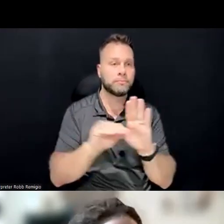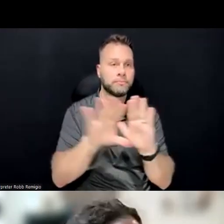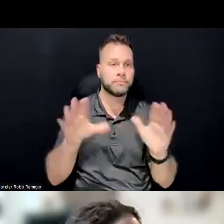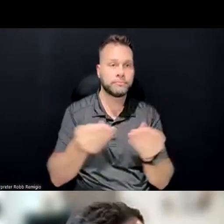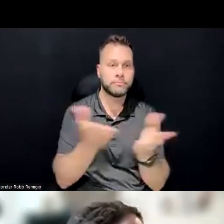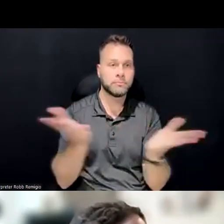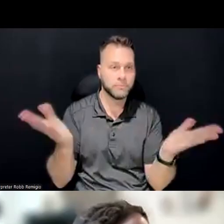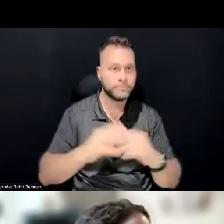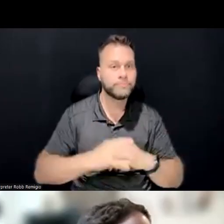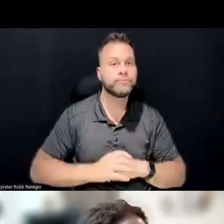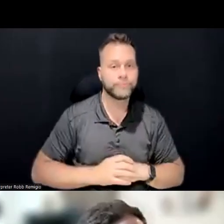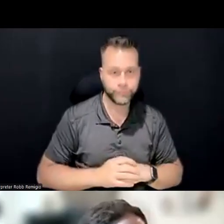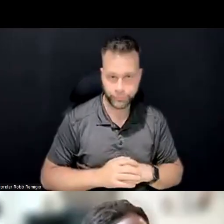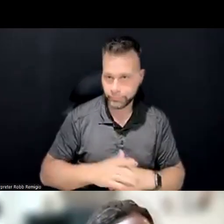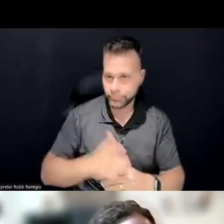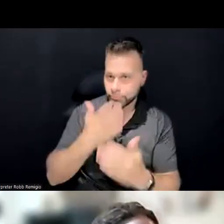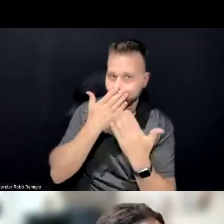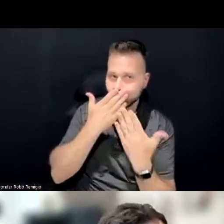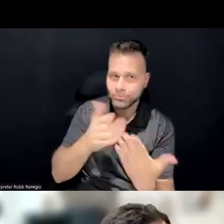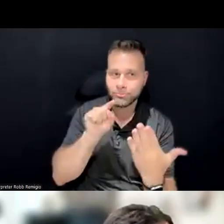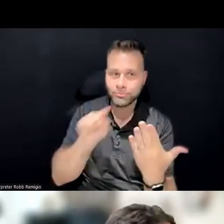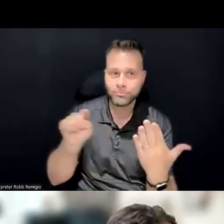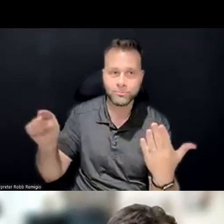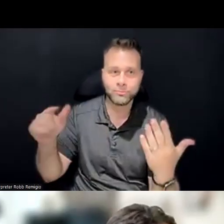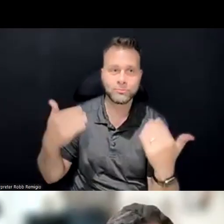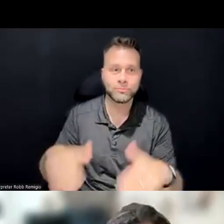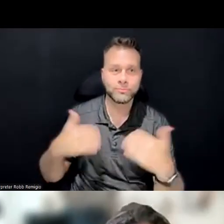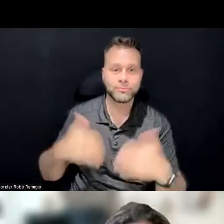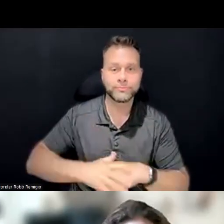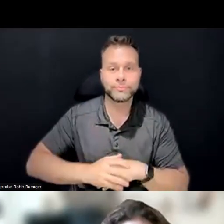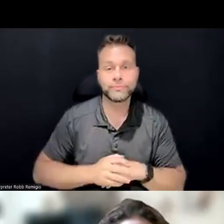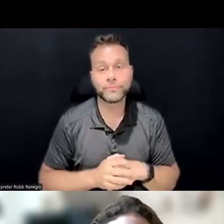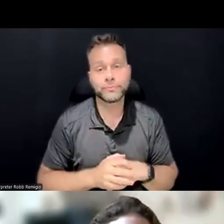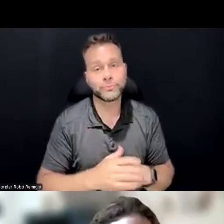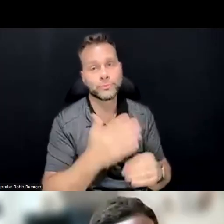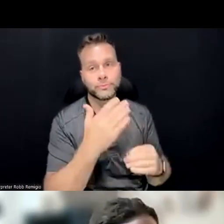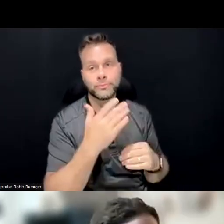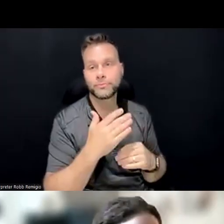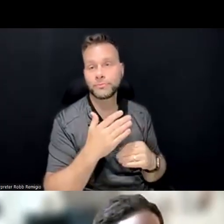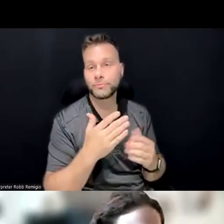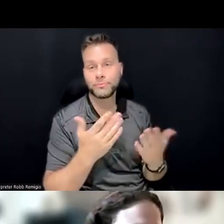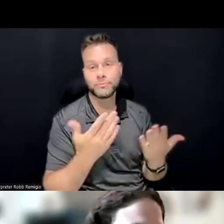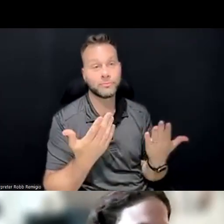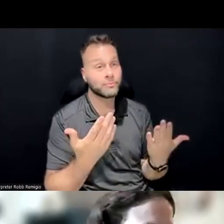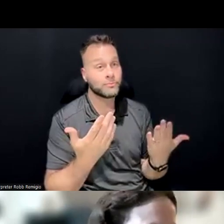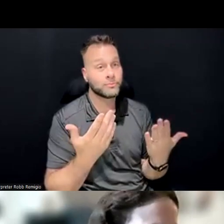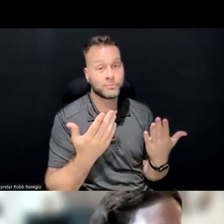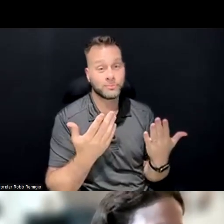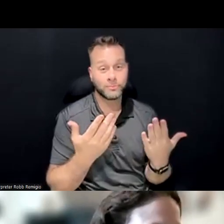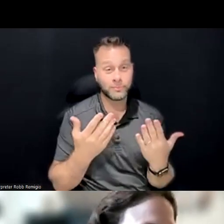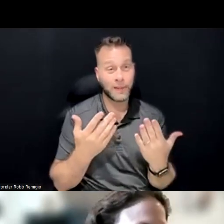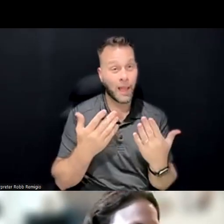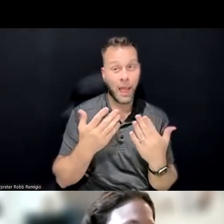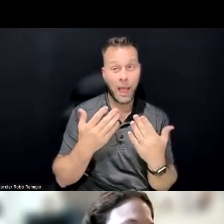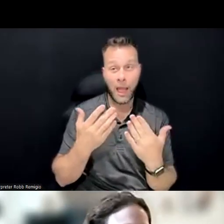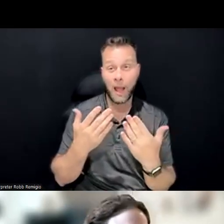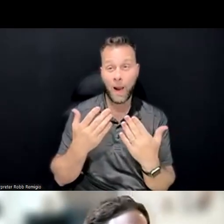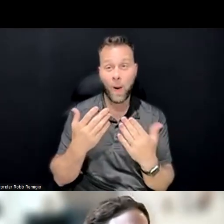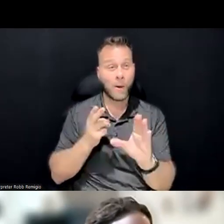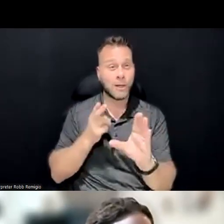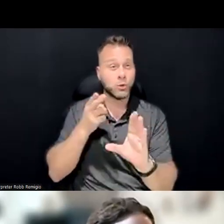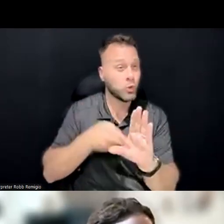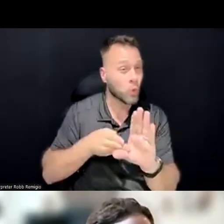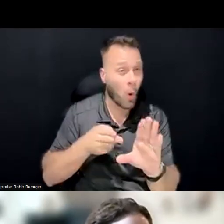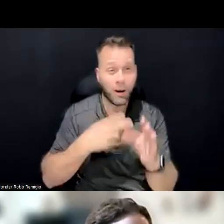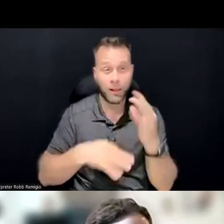Emma, Marley, and Michelle as well. I'm happy, Marley and Michelle, unless you have a burning idea here, I'm happy to jump in. So